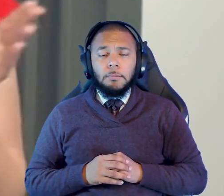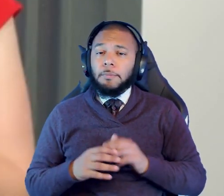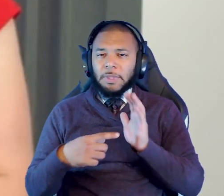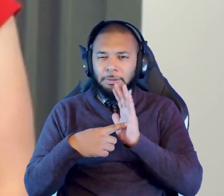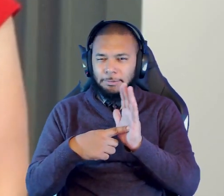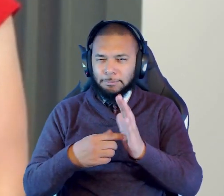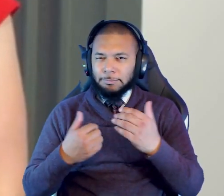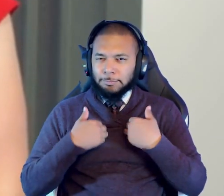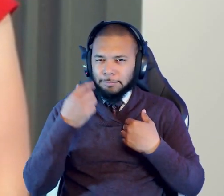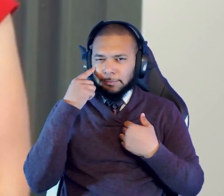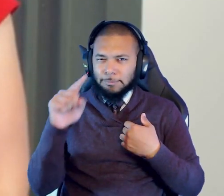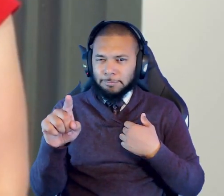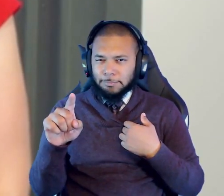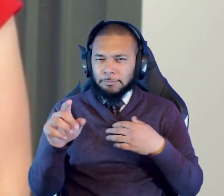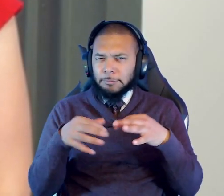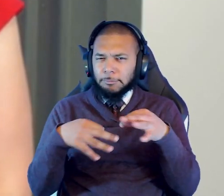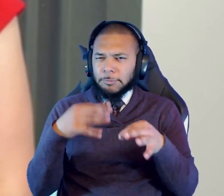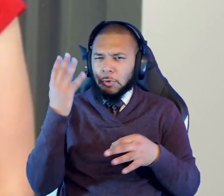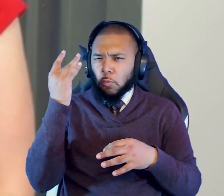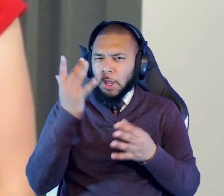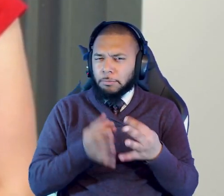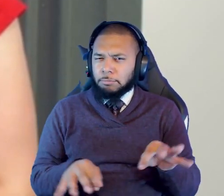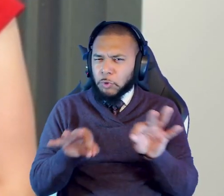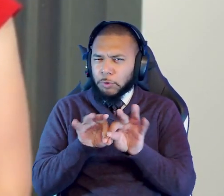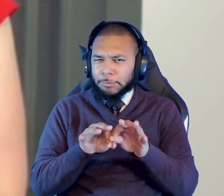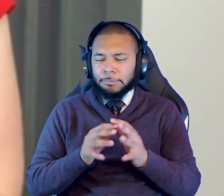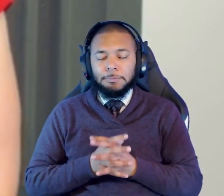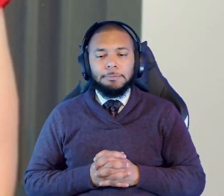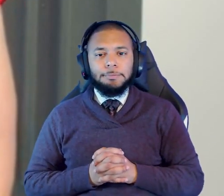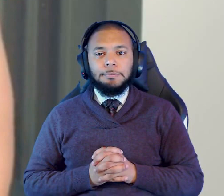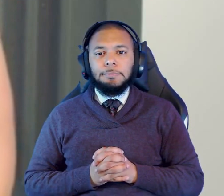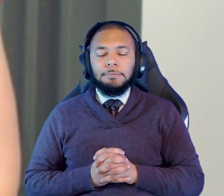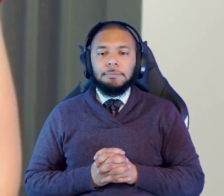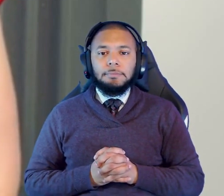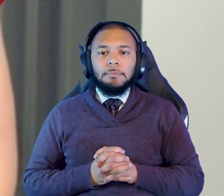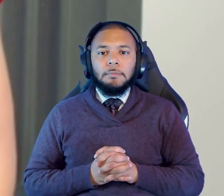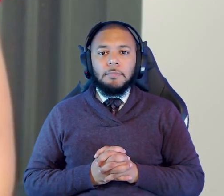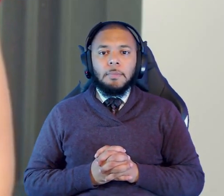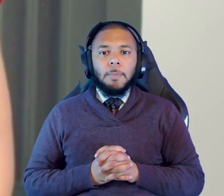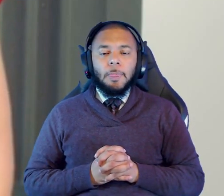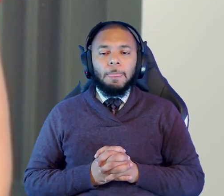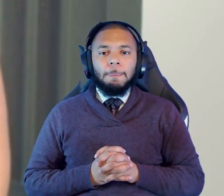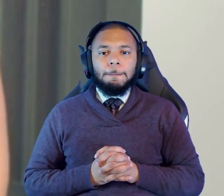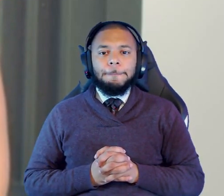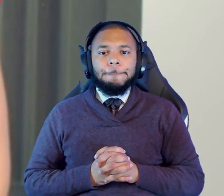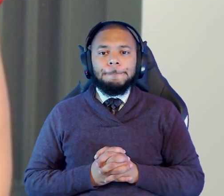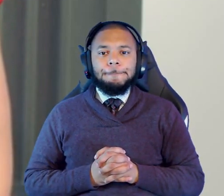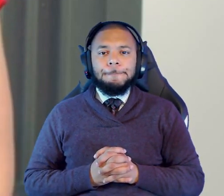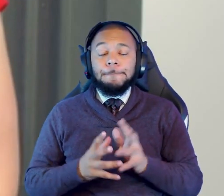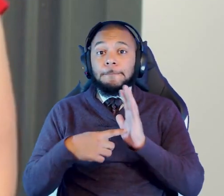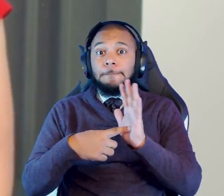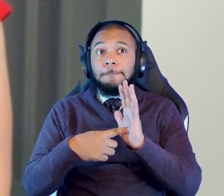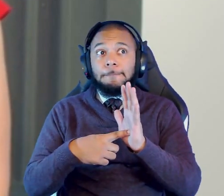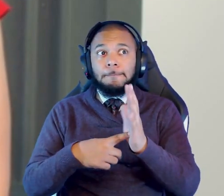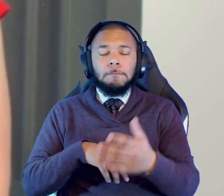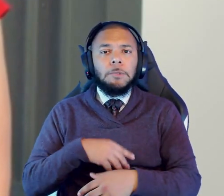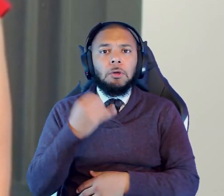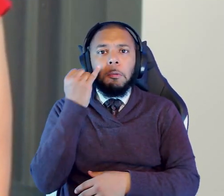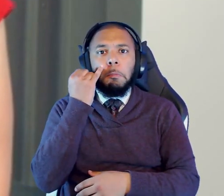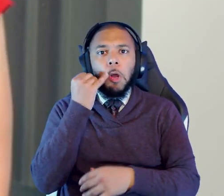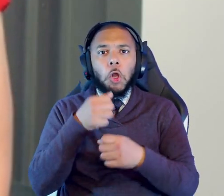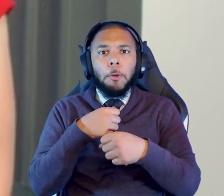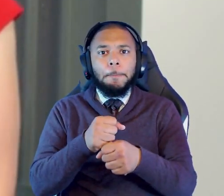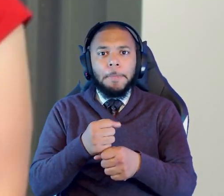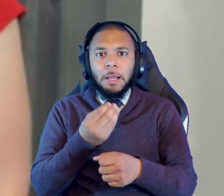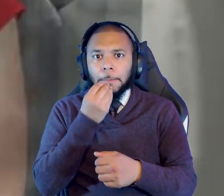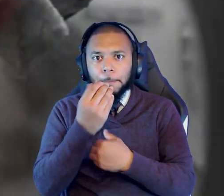for you, and we'll talk about why they are important to put them in the right order. So here's my example. Let's say that you are making breakfast.